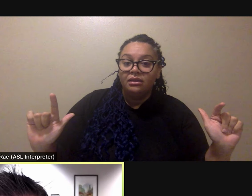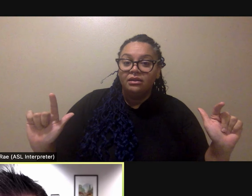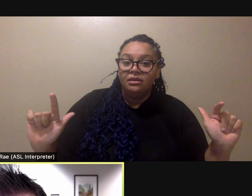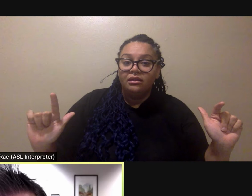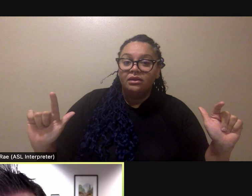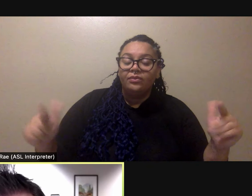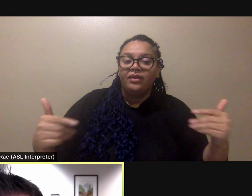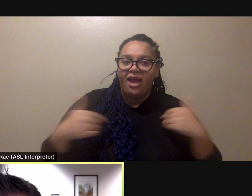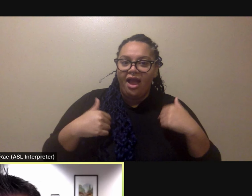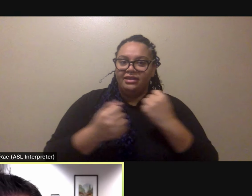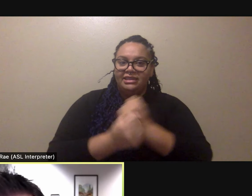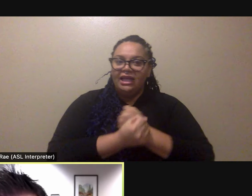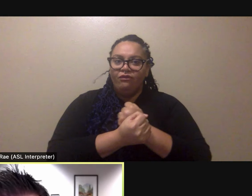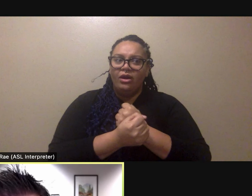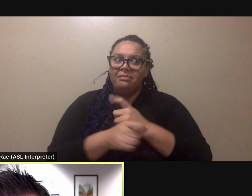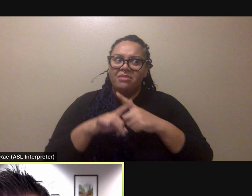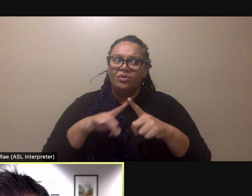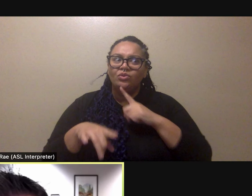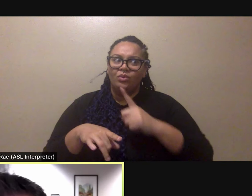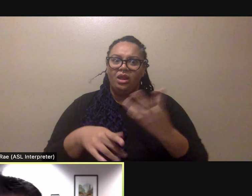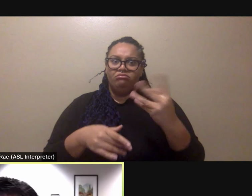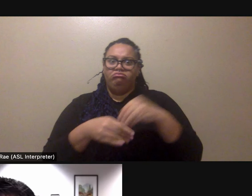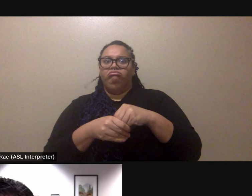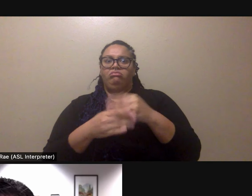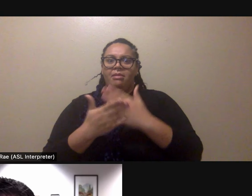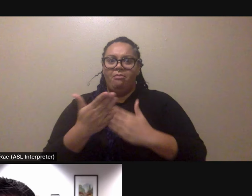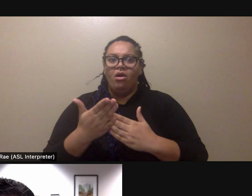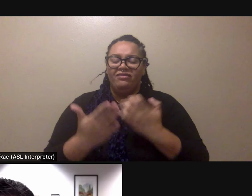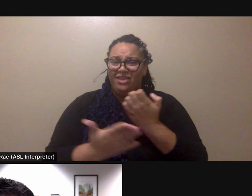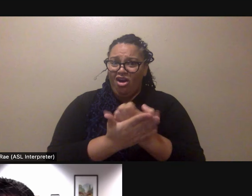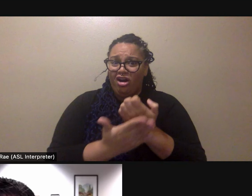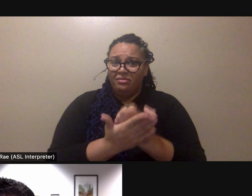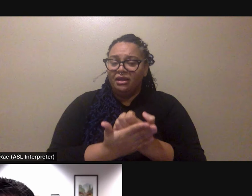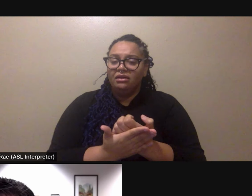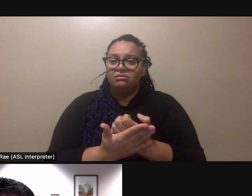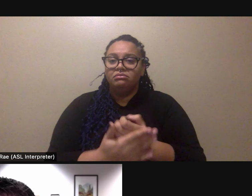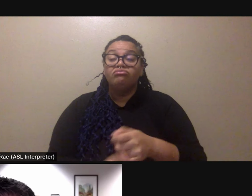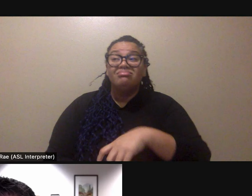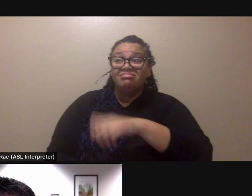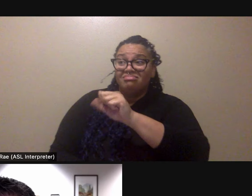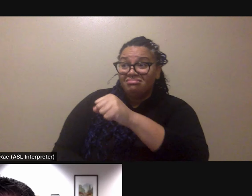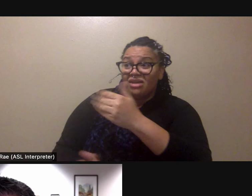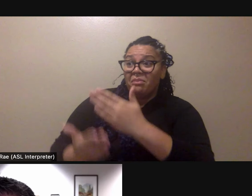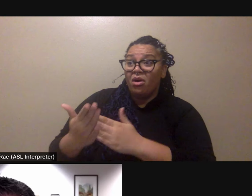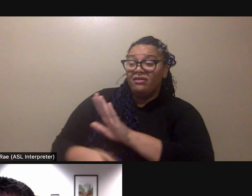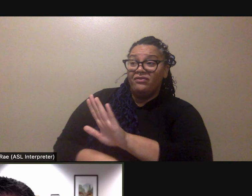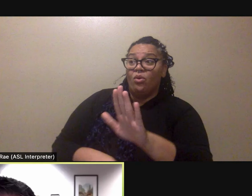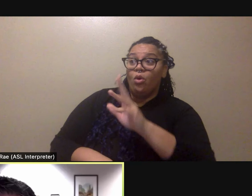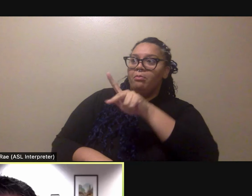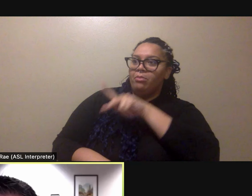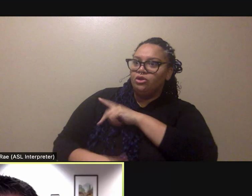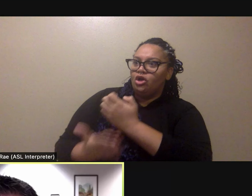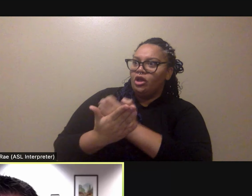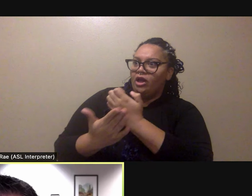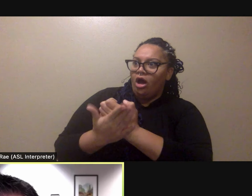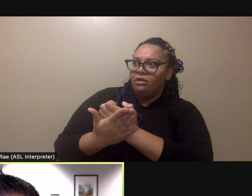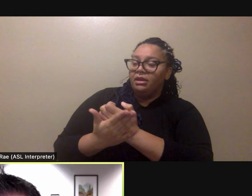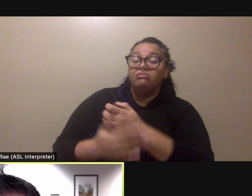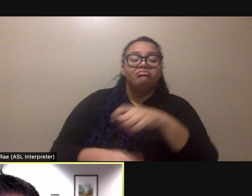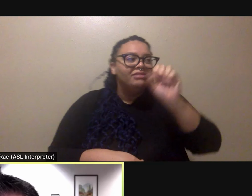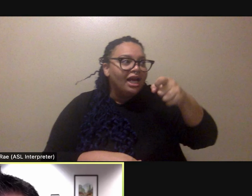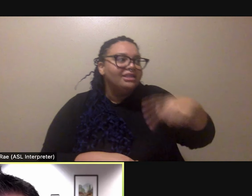had slavery as an integral part of their economy. Yeah, and as part of their own personal economy, right? Right, and they were aware of that.